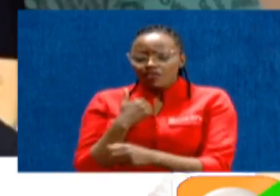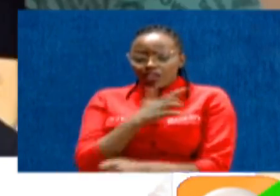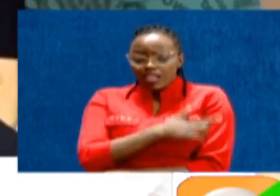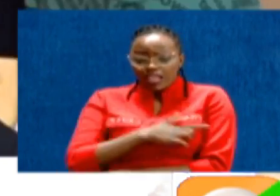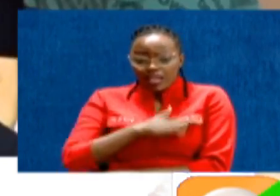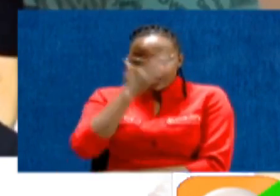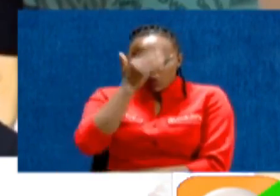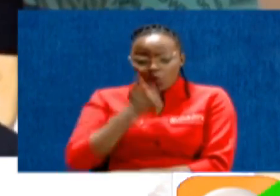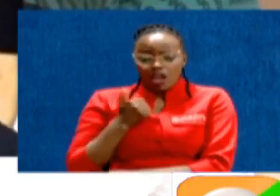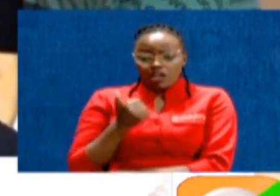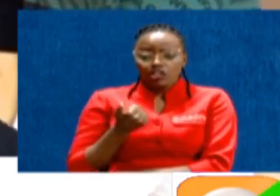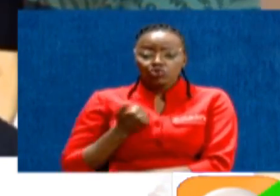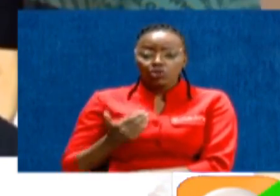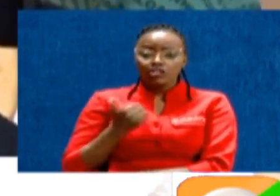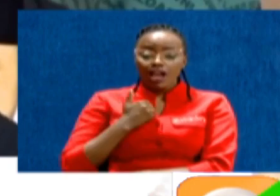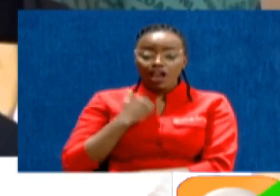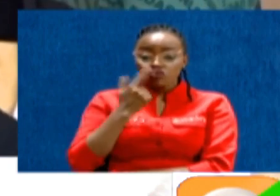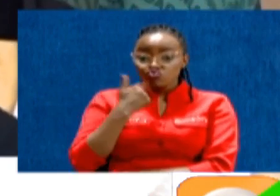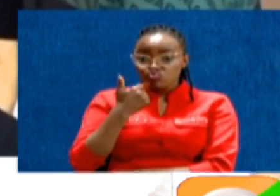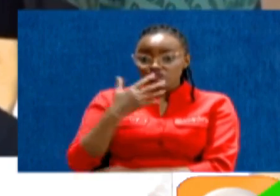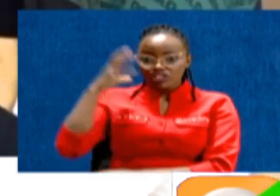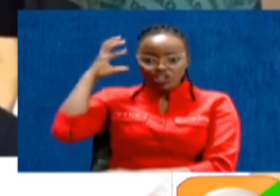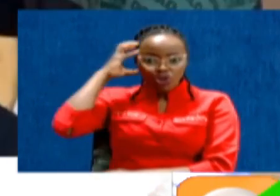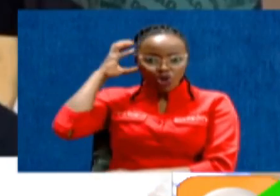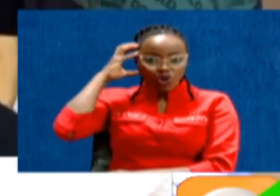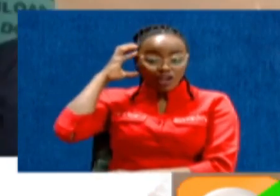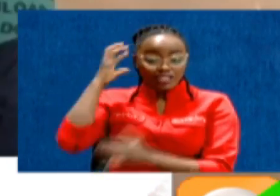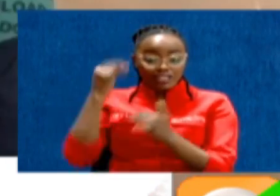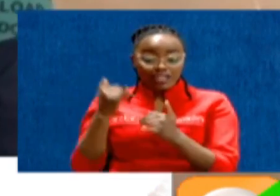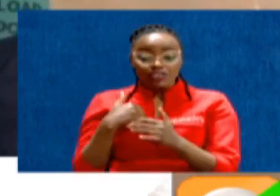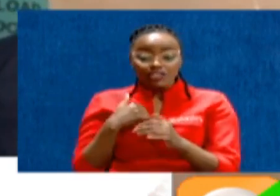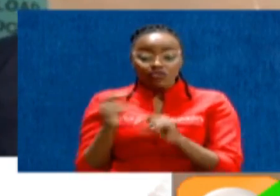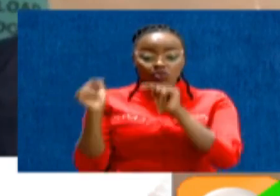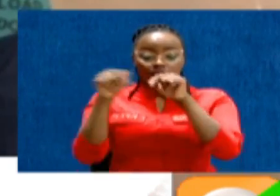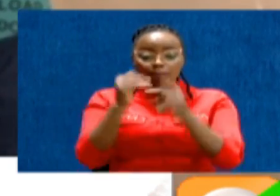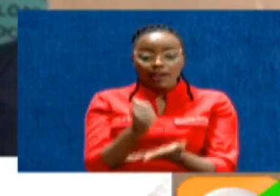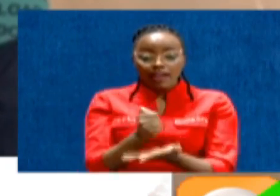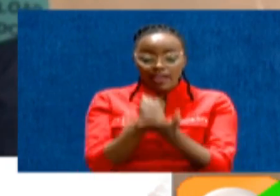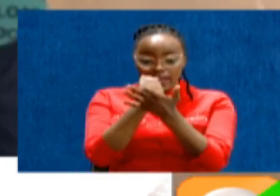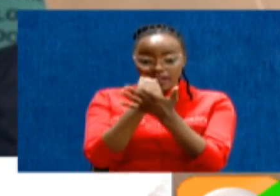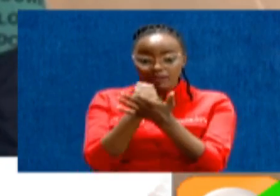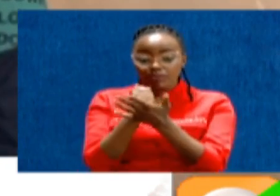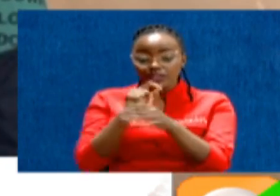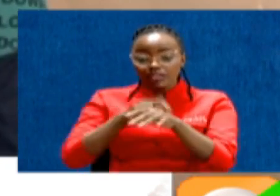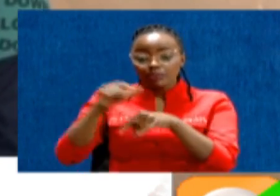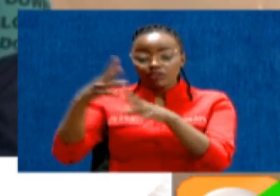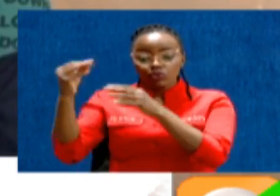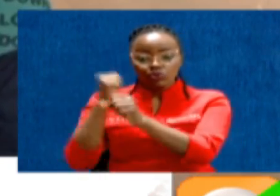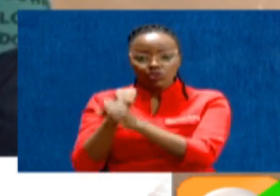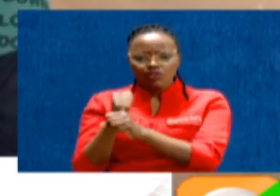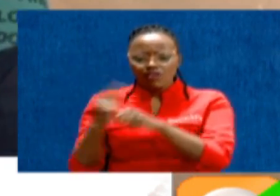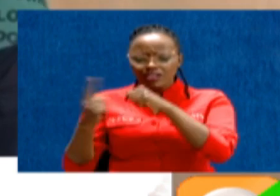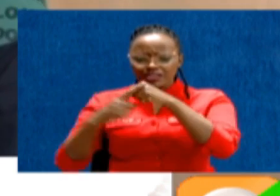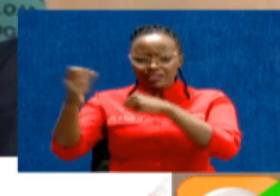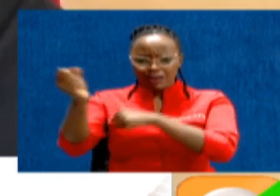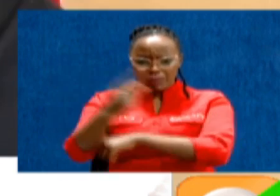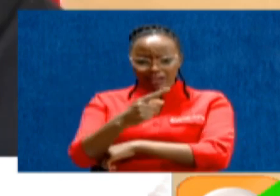daughter who is in campus, who steps in while she's away. 6 months ahead of us as parents,